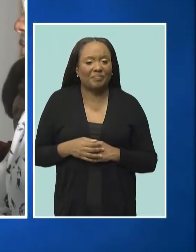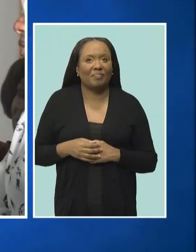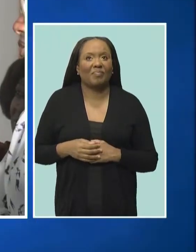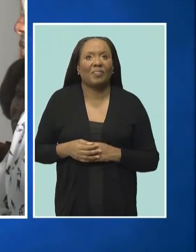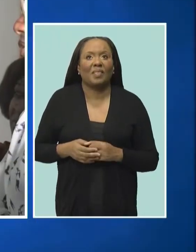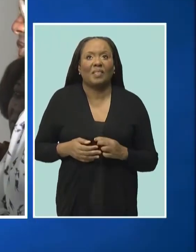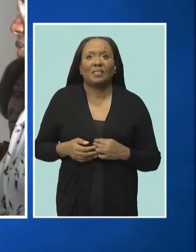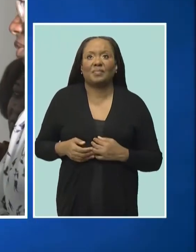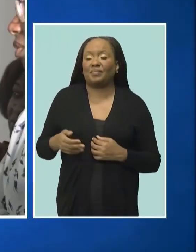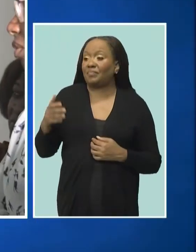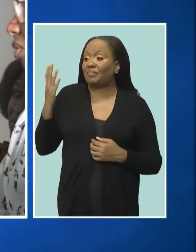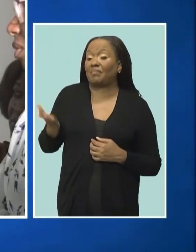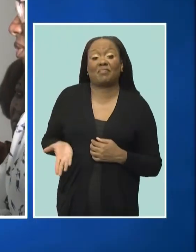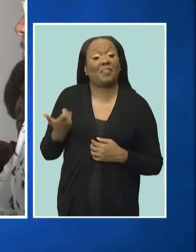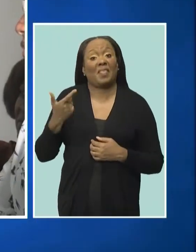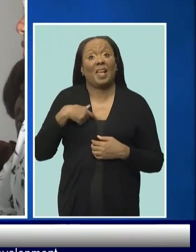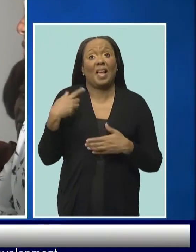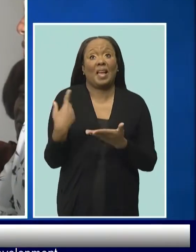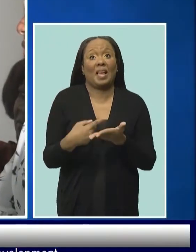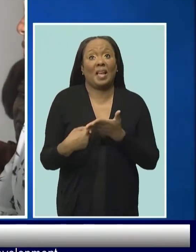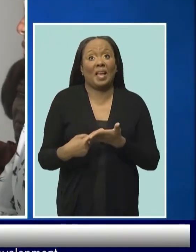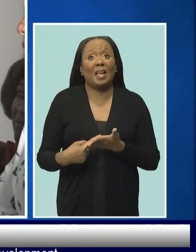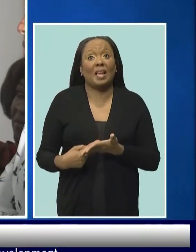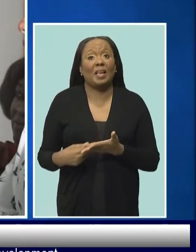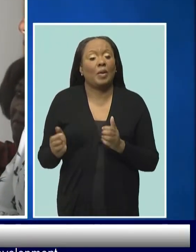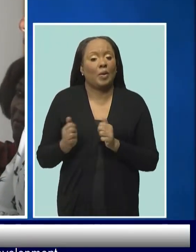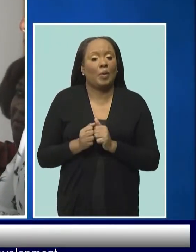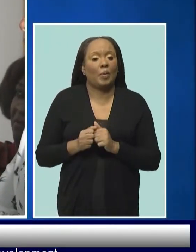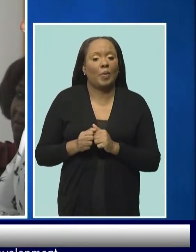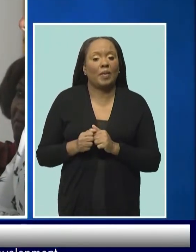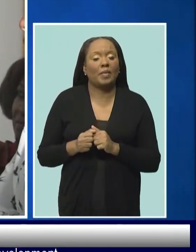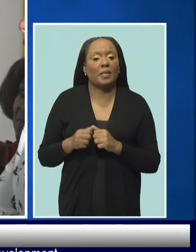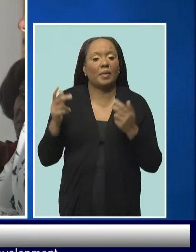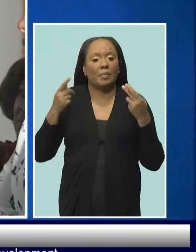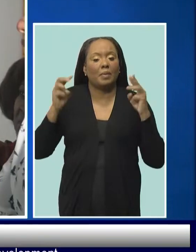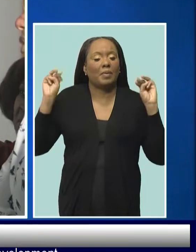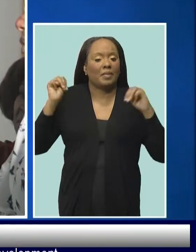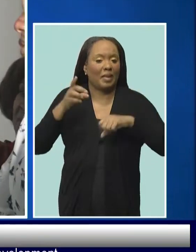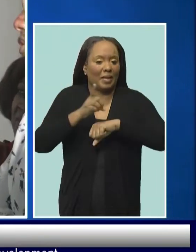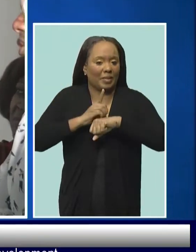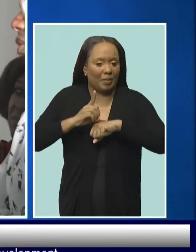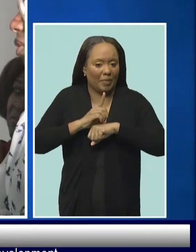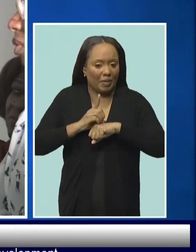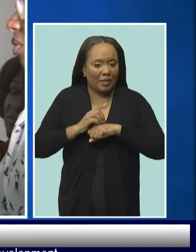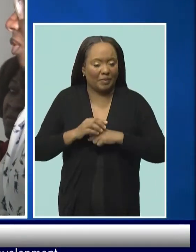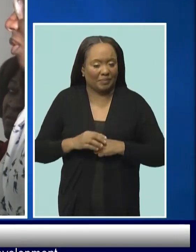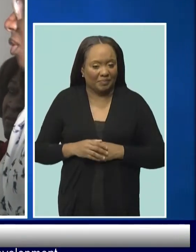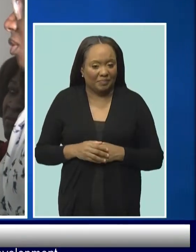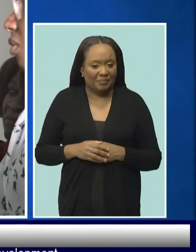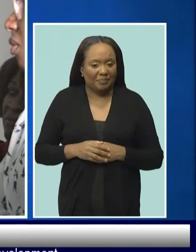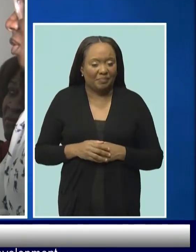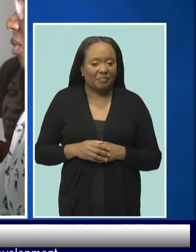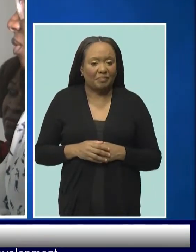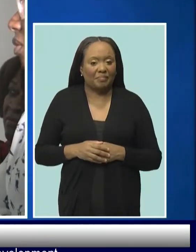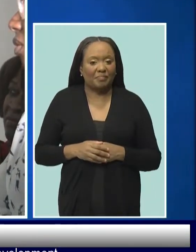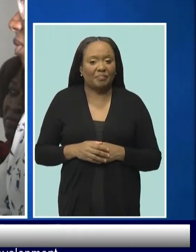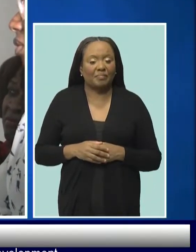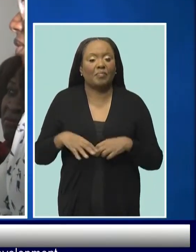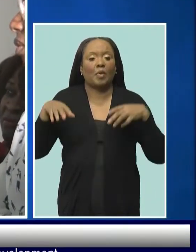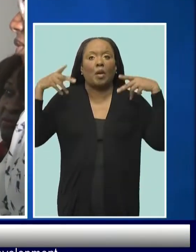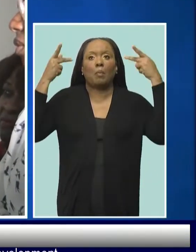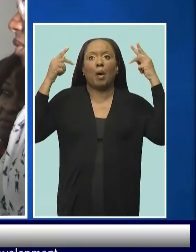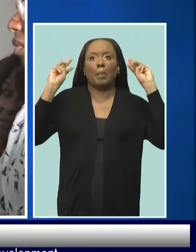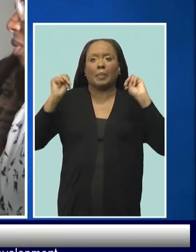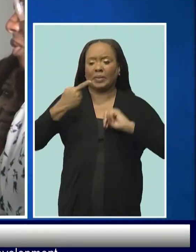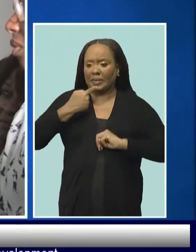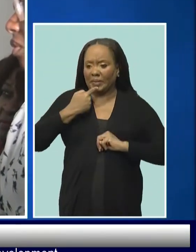Originally, I had discussion with Roosevelt Scarrett, the Prime Minister of Dominica. So he suggested me, I have a